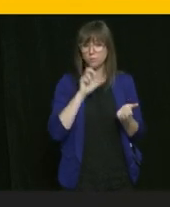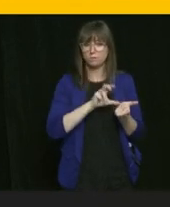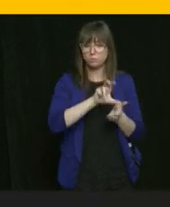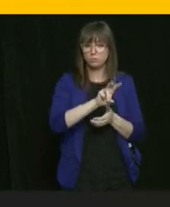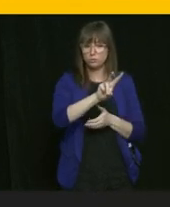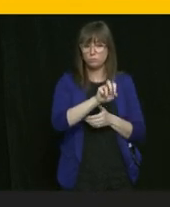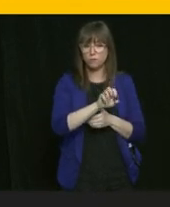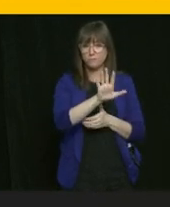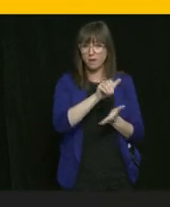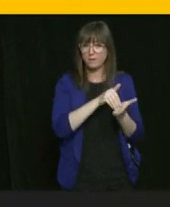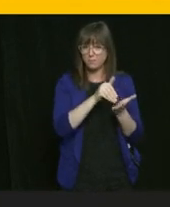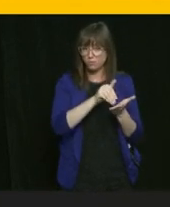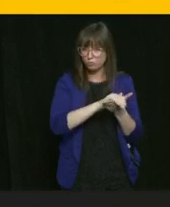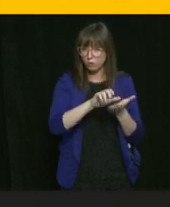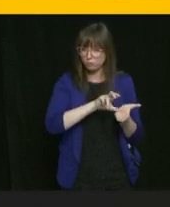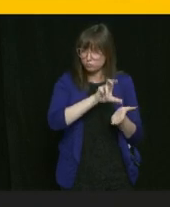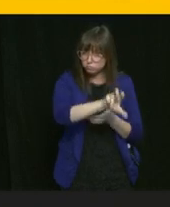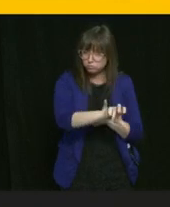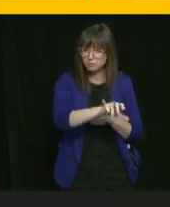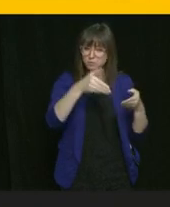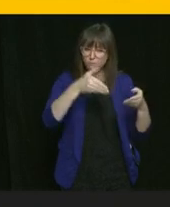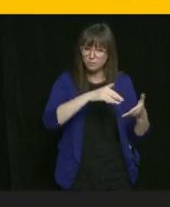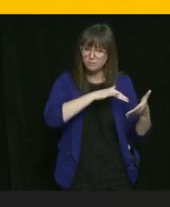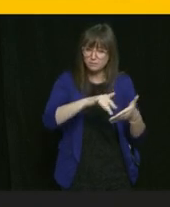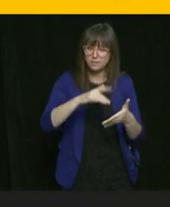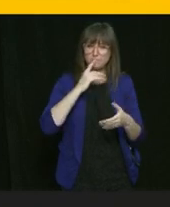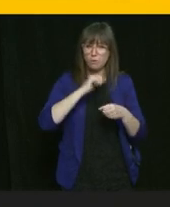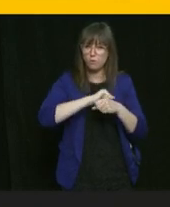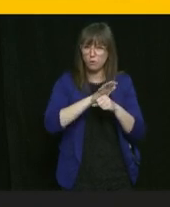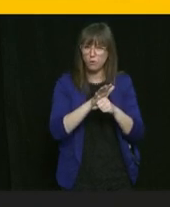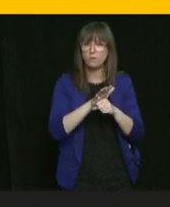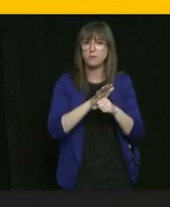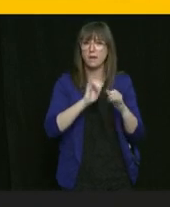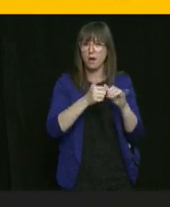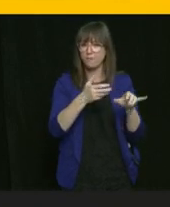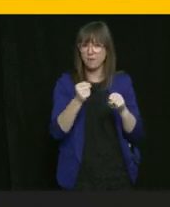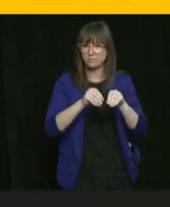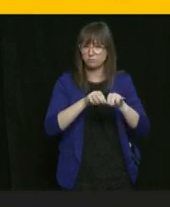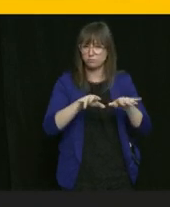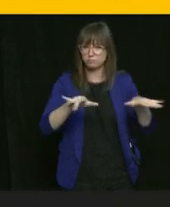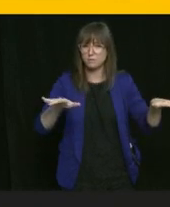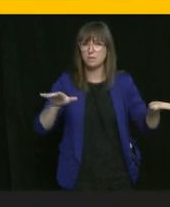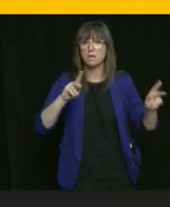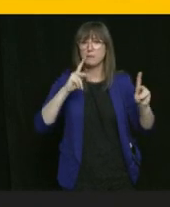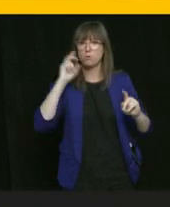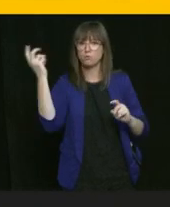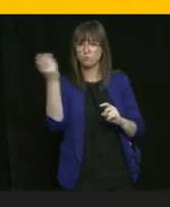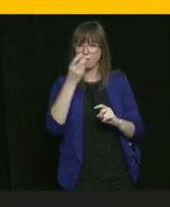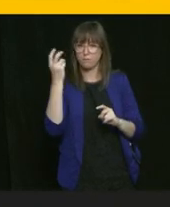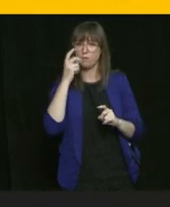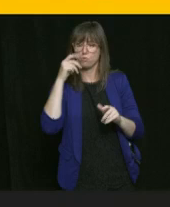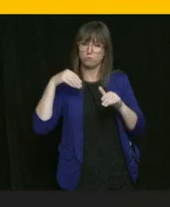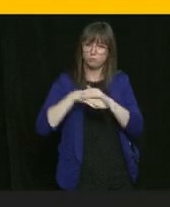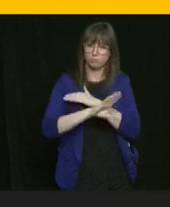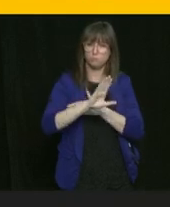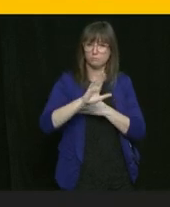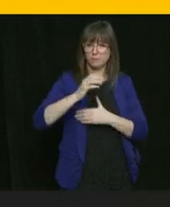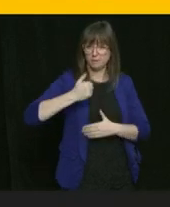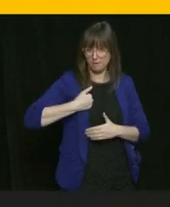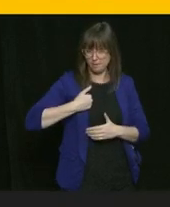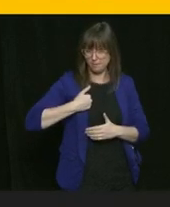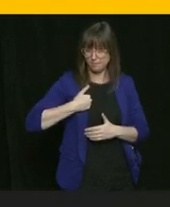$2.5 million in a study on the rate of COVID-19 infection in travelers entering the country. These funds